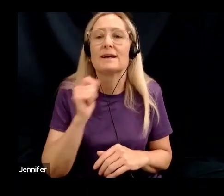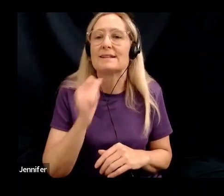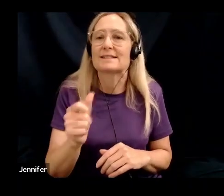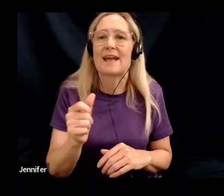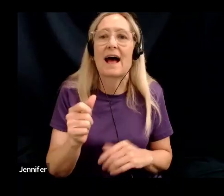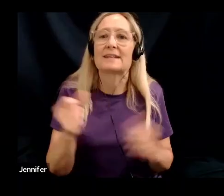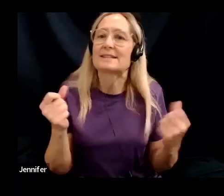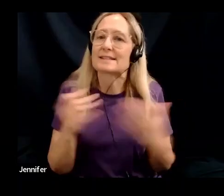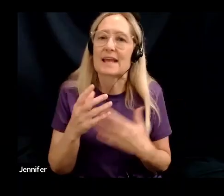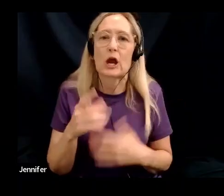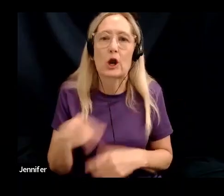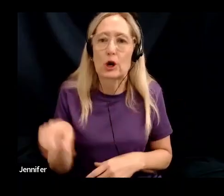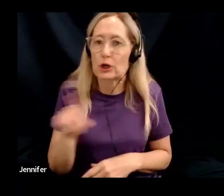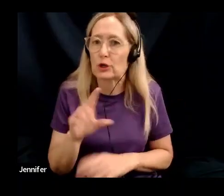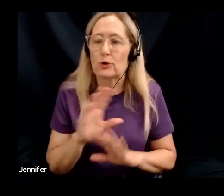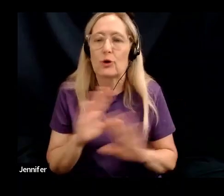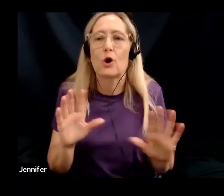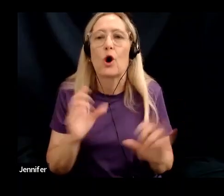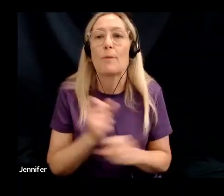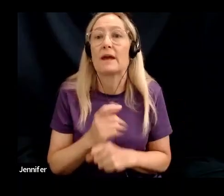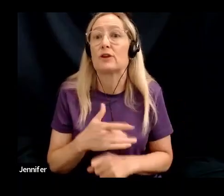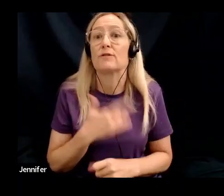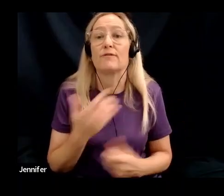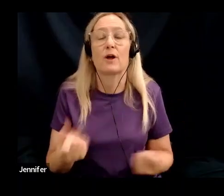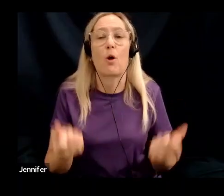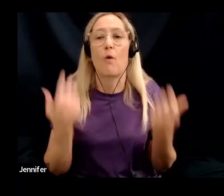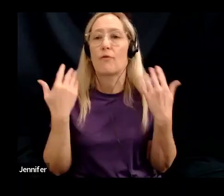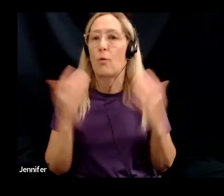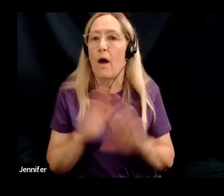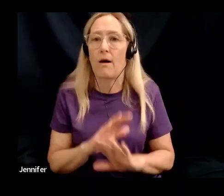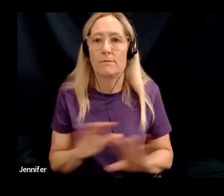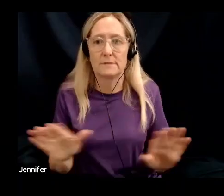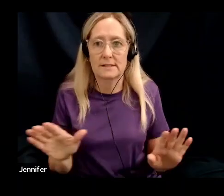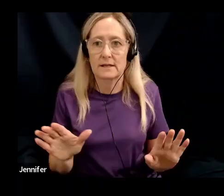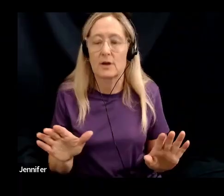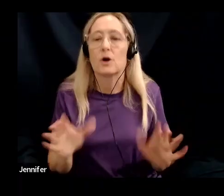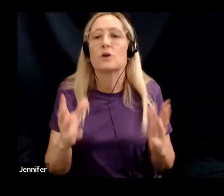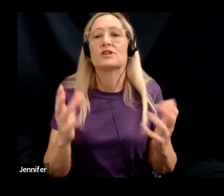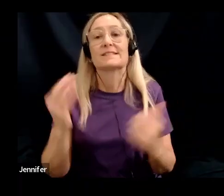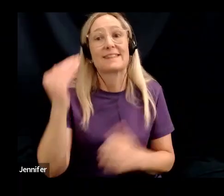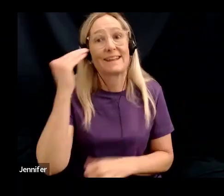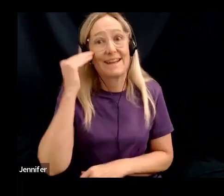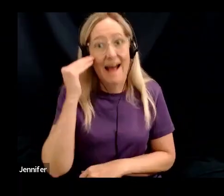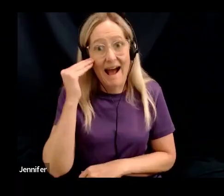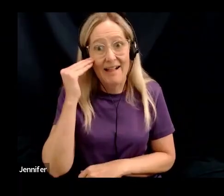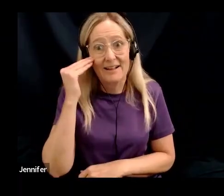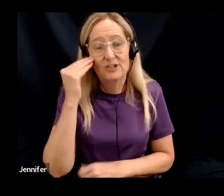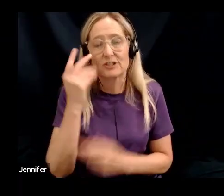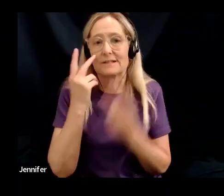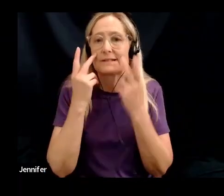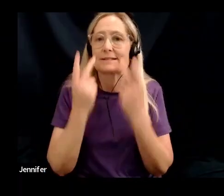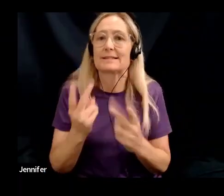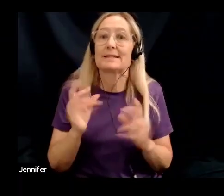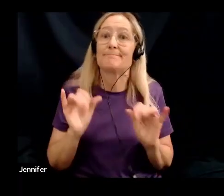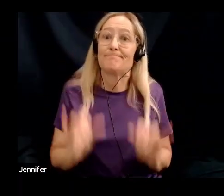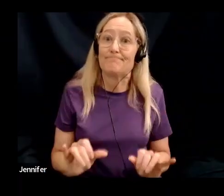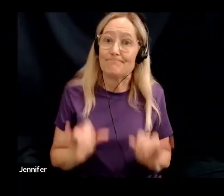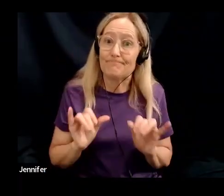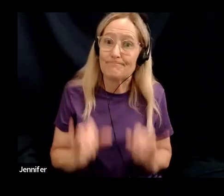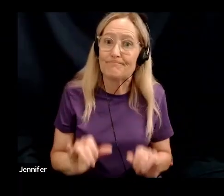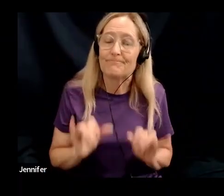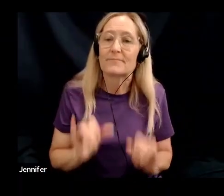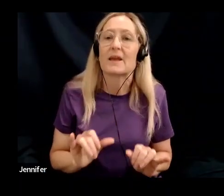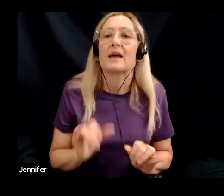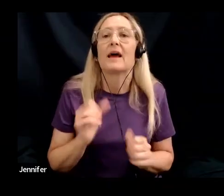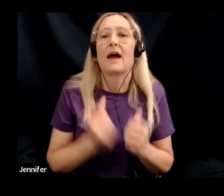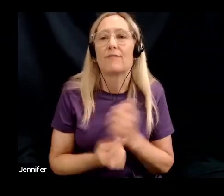scare anyone or make anyone feel overwhelmed. It's really just to acknowledge that, we all experience different